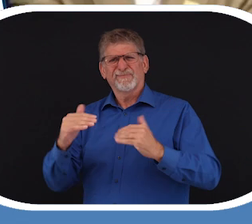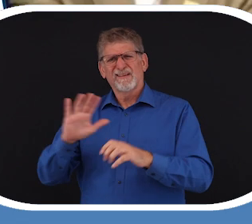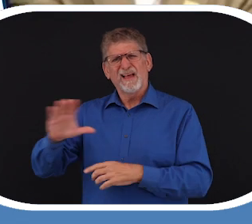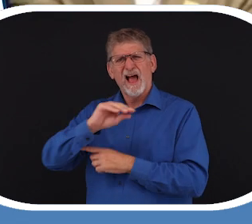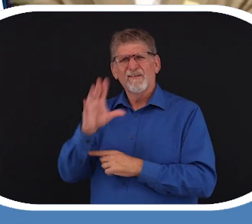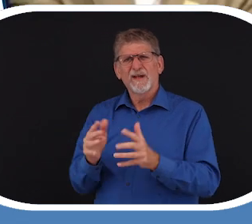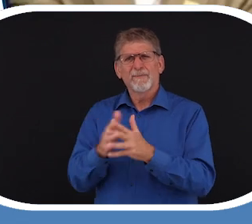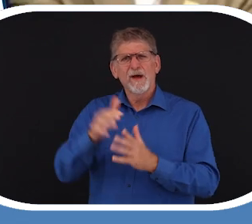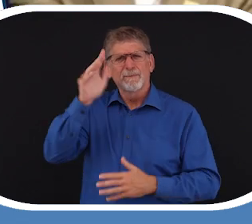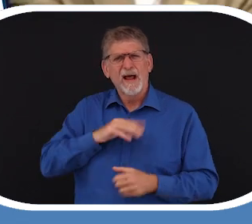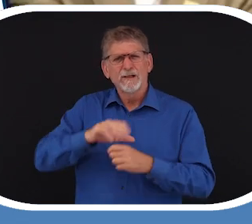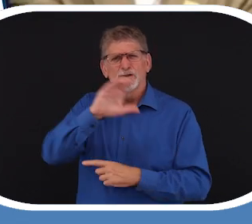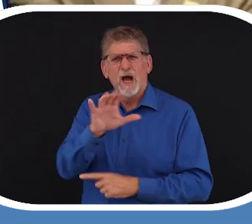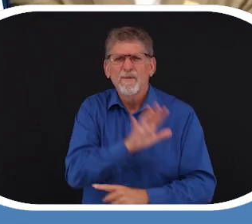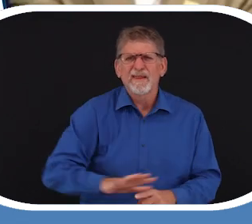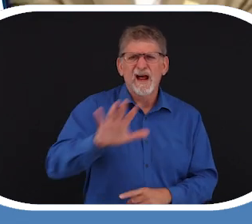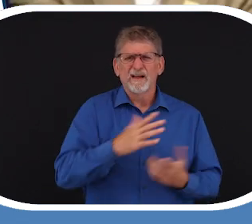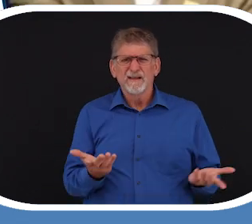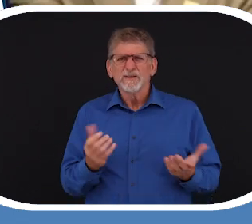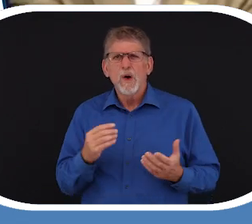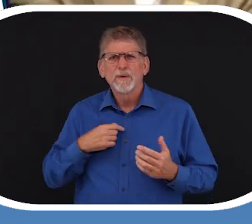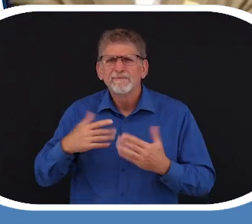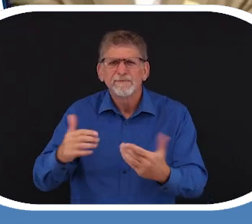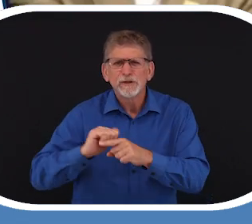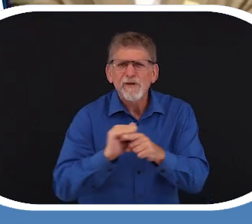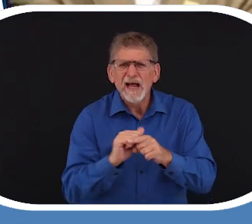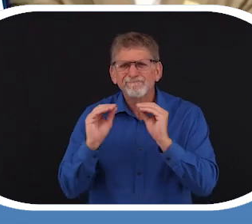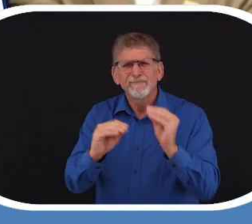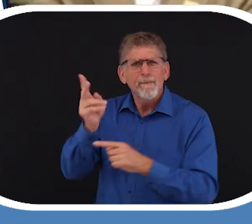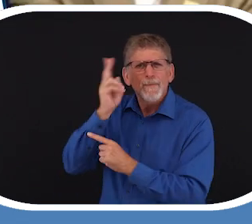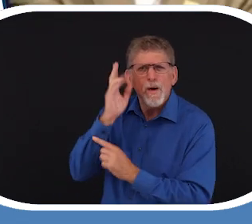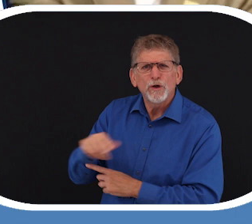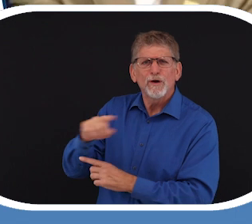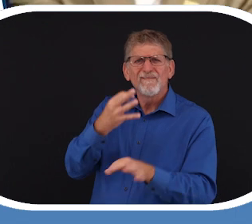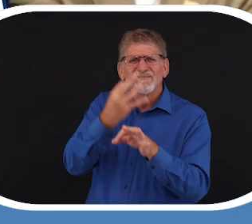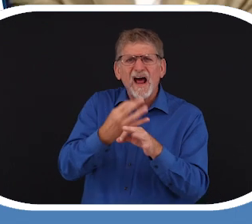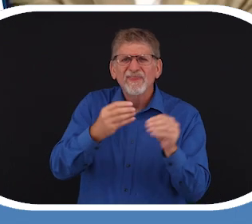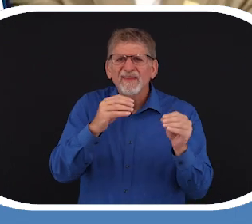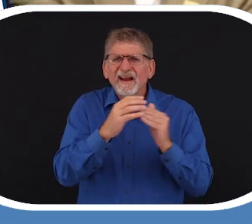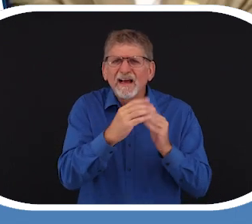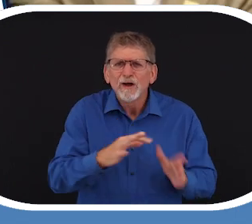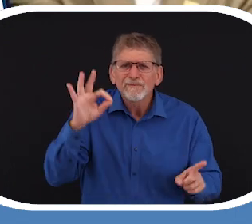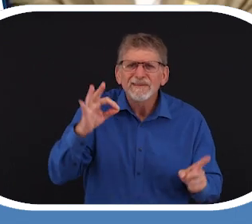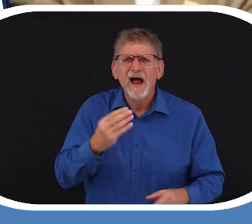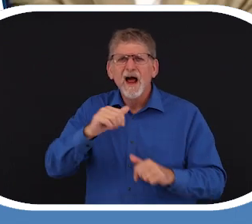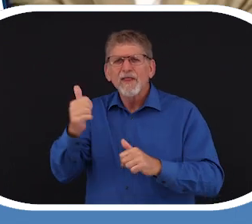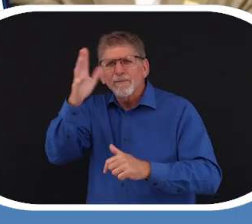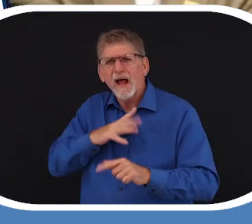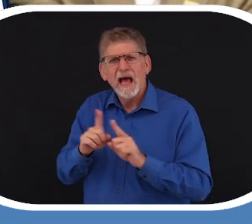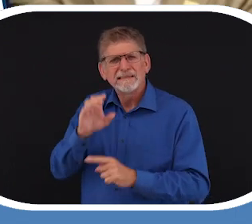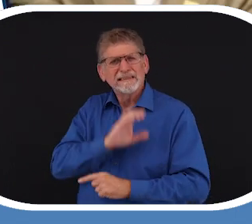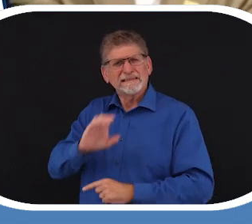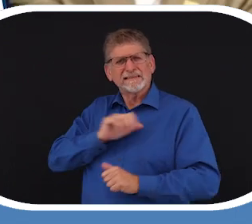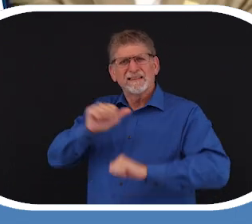to train barbers, faith leaders, and other men as citizen scientists to allow us to address the prostate cancer disparities